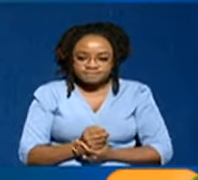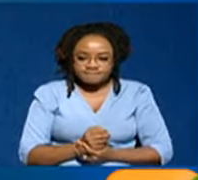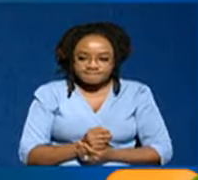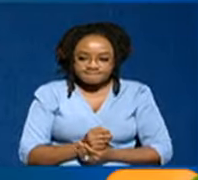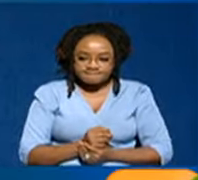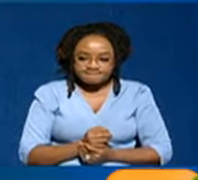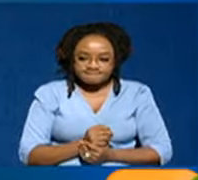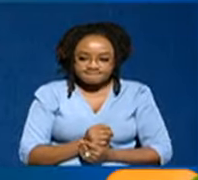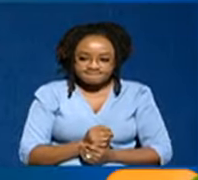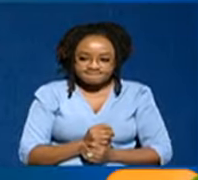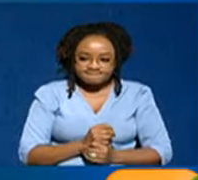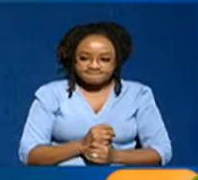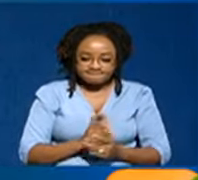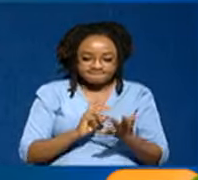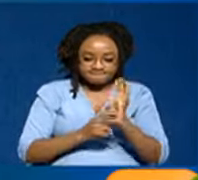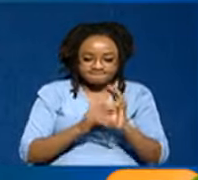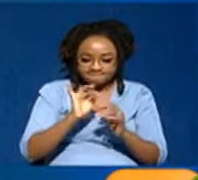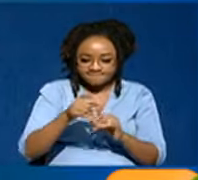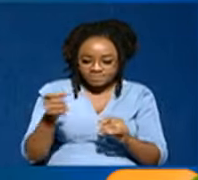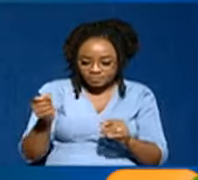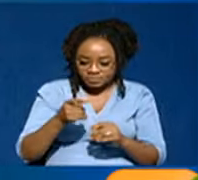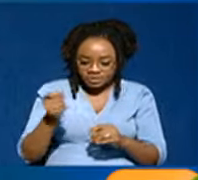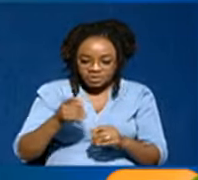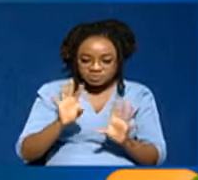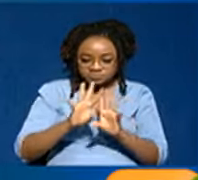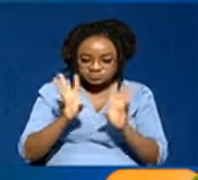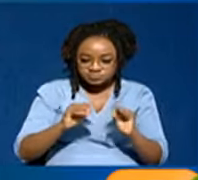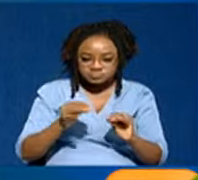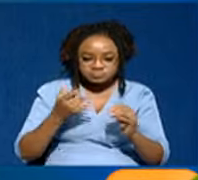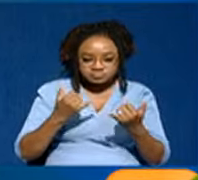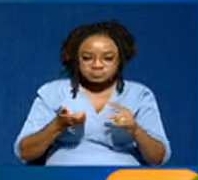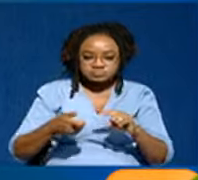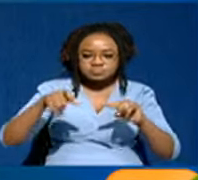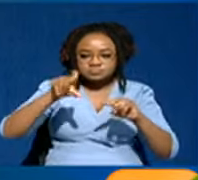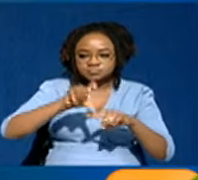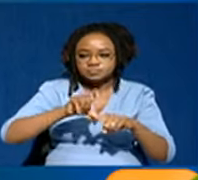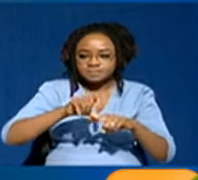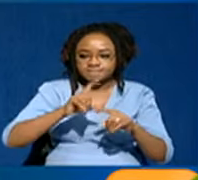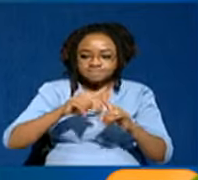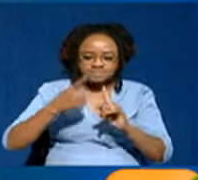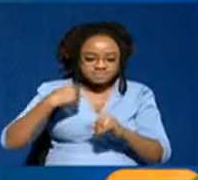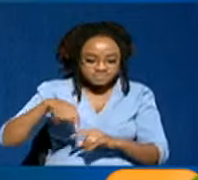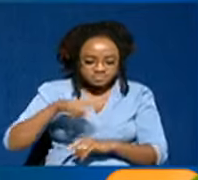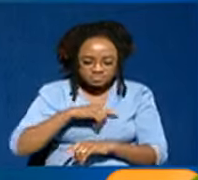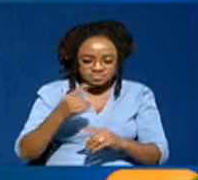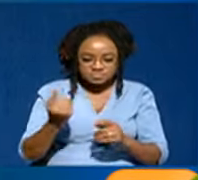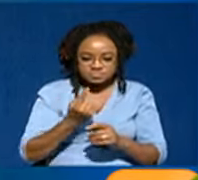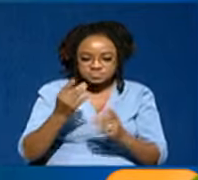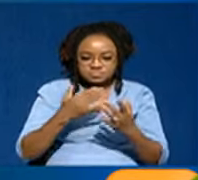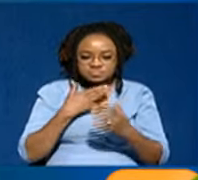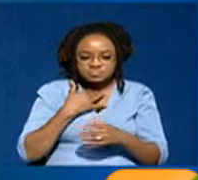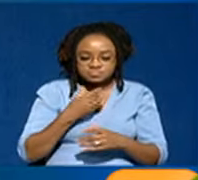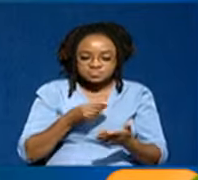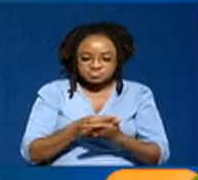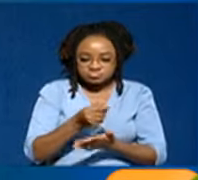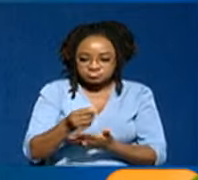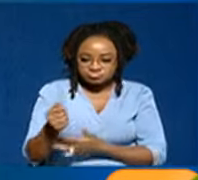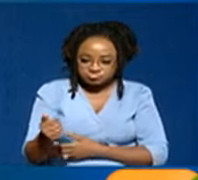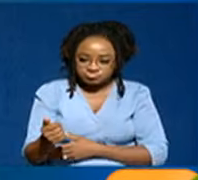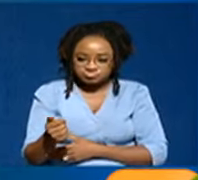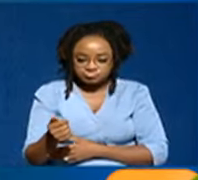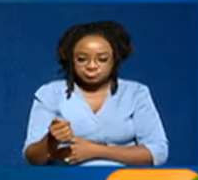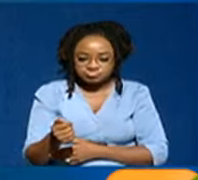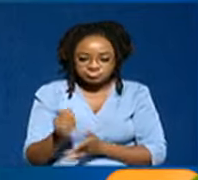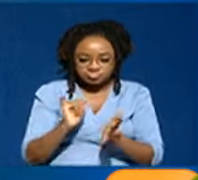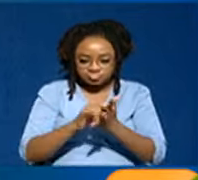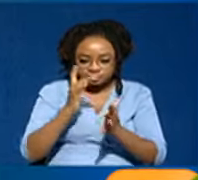wage bill has really gone up. And you know, for us, we actually seek for the remuneration. So that's what we